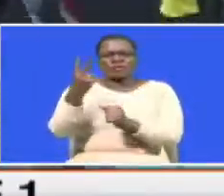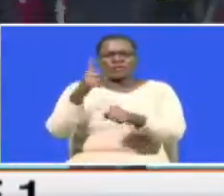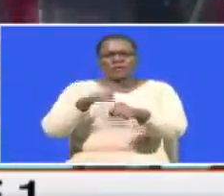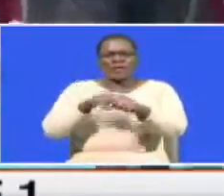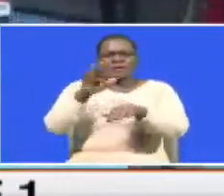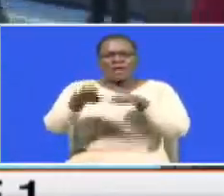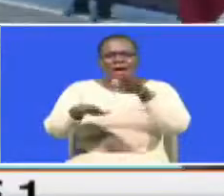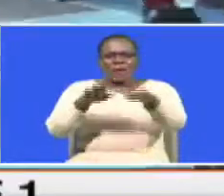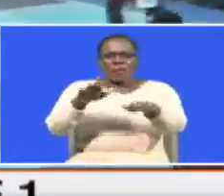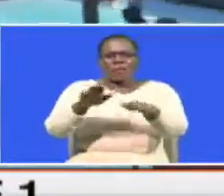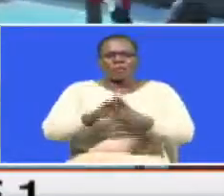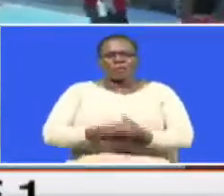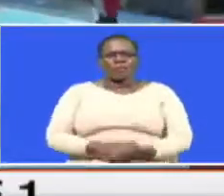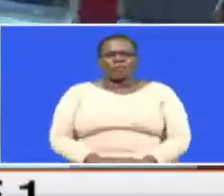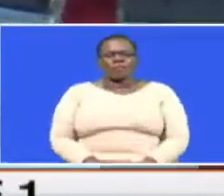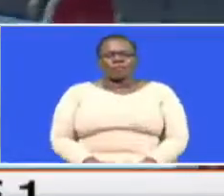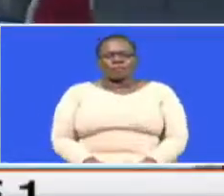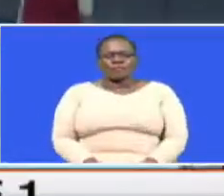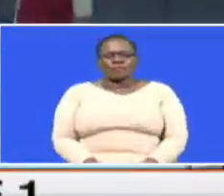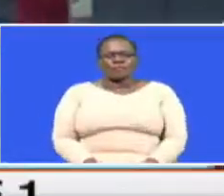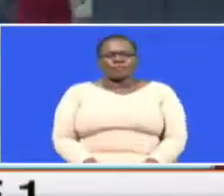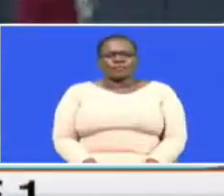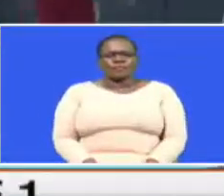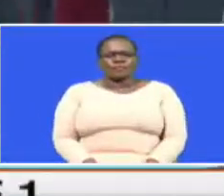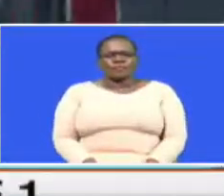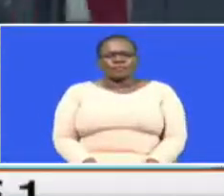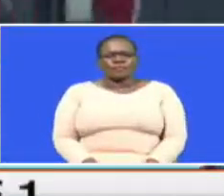Nyayo Gymnasium.